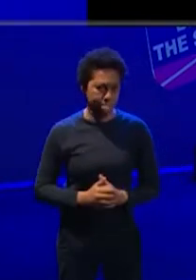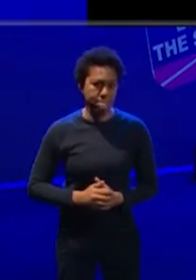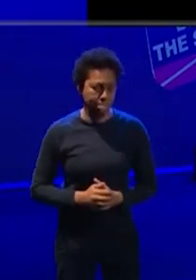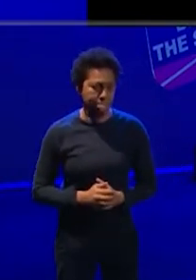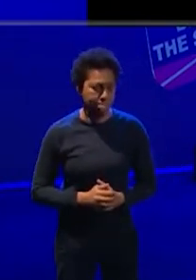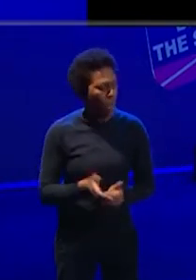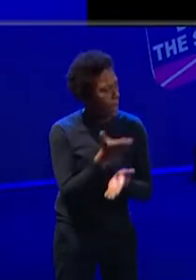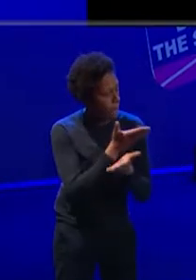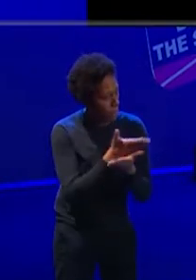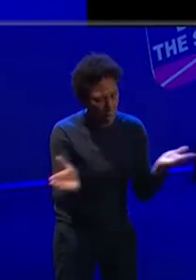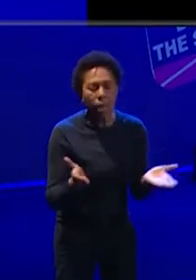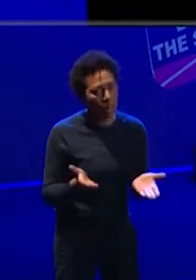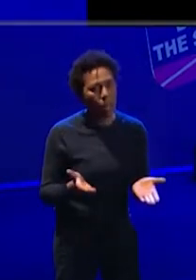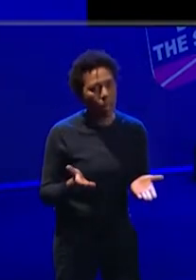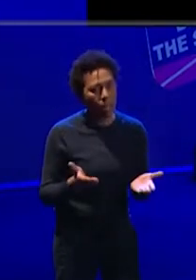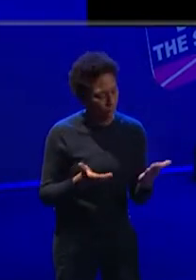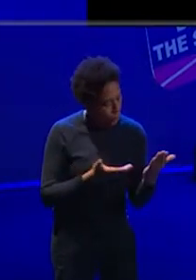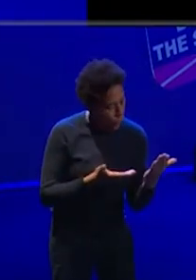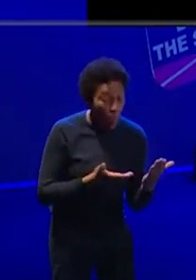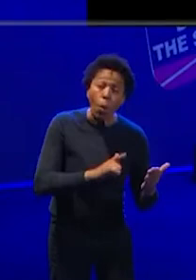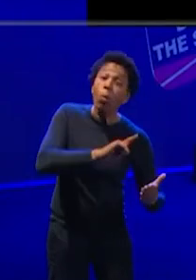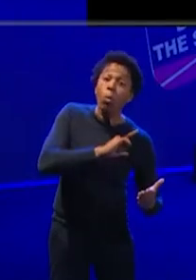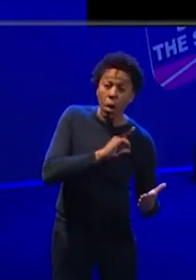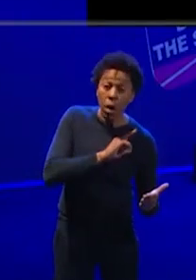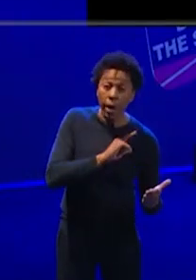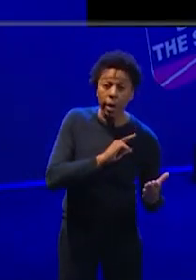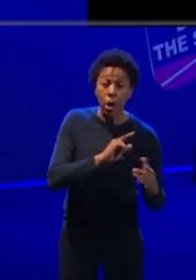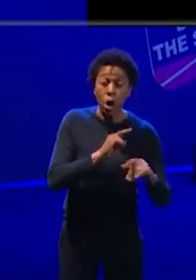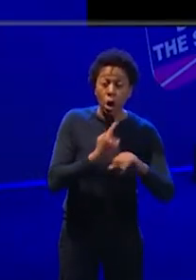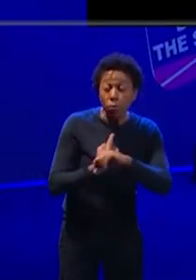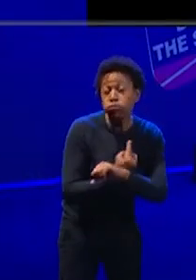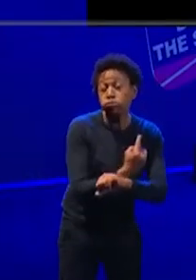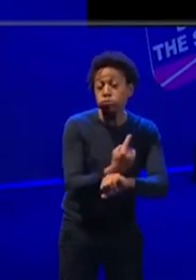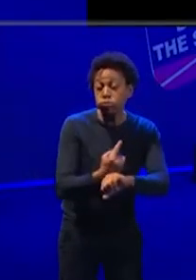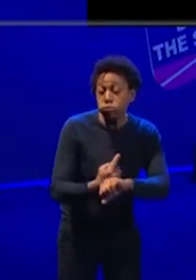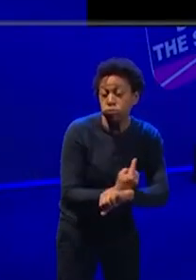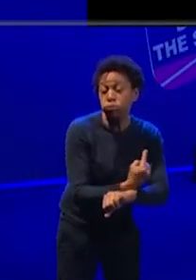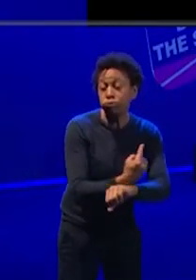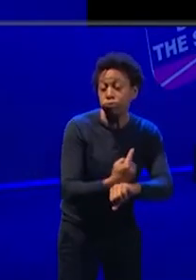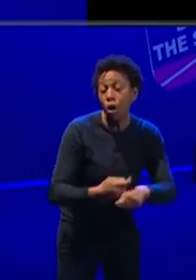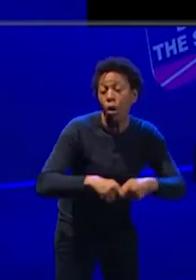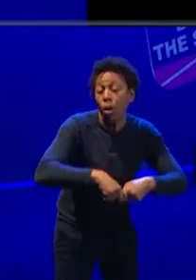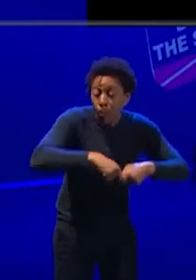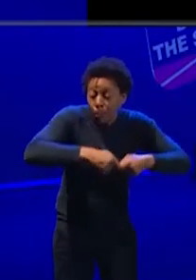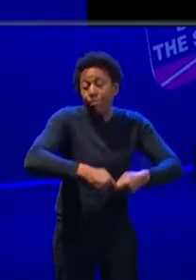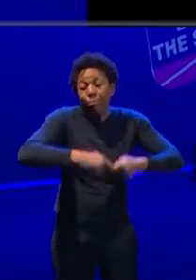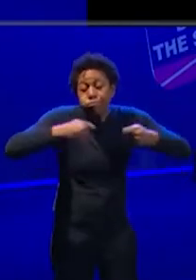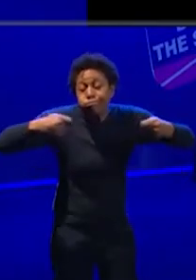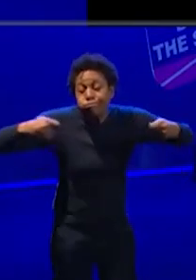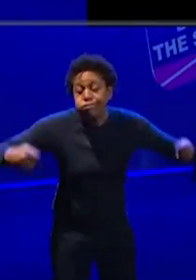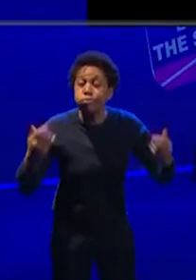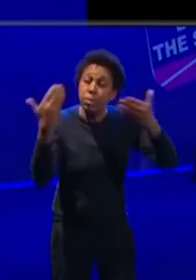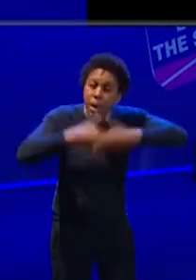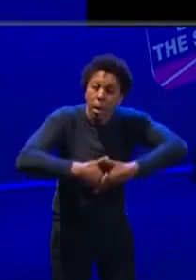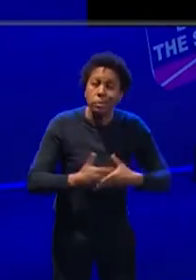very clearly from the research, exacerbated by, like, long nights, the sort of transient nature of the industry where you